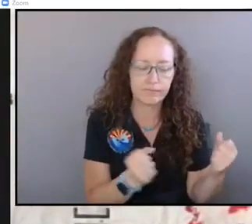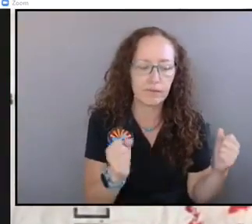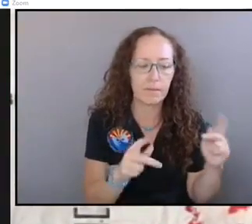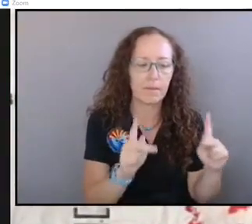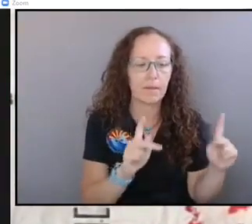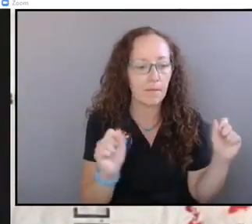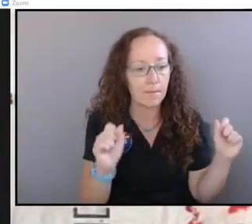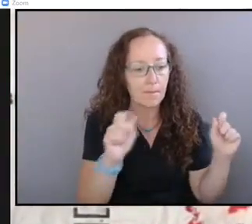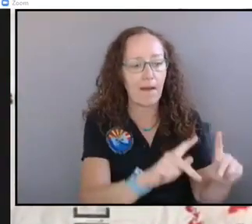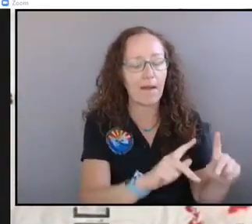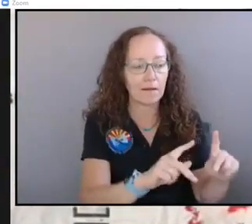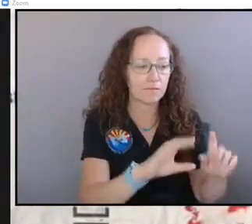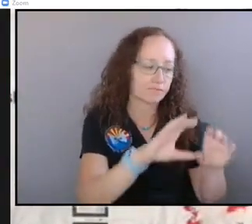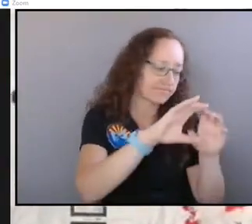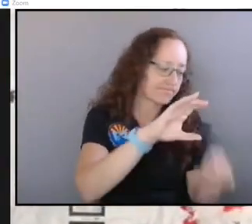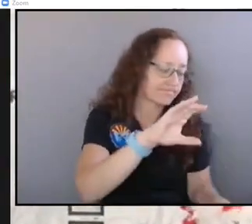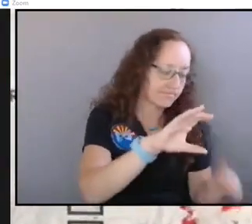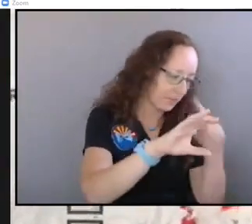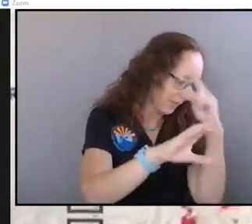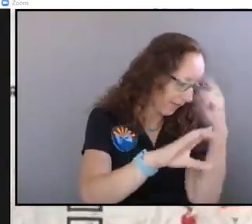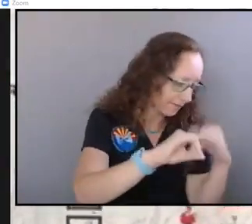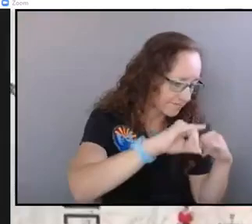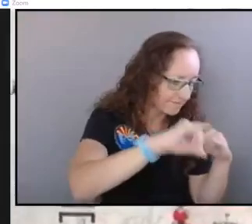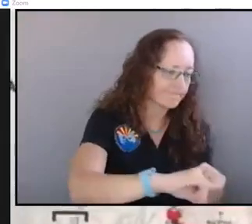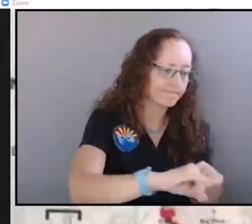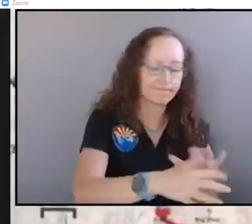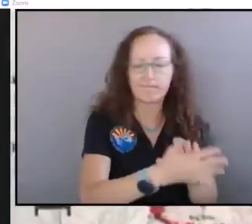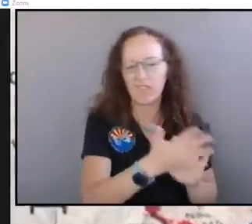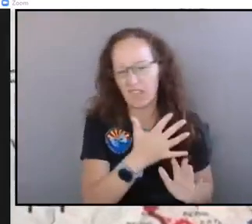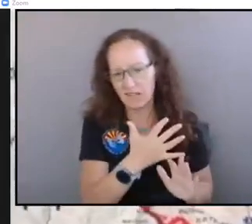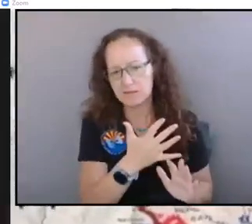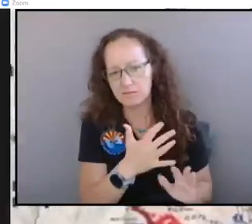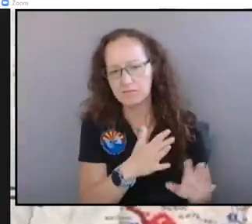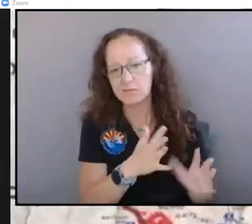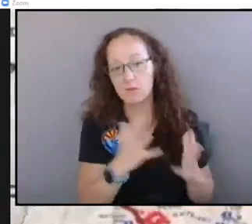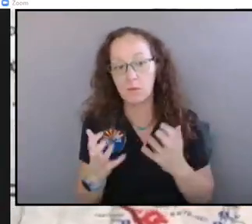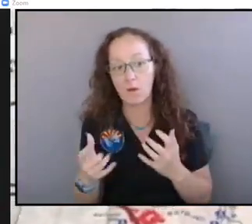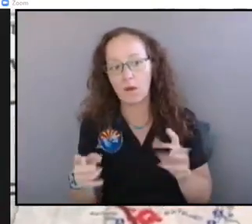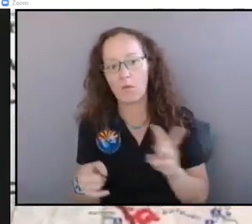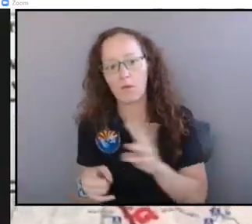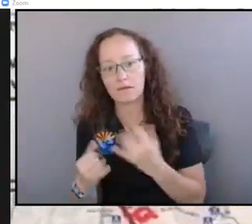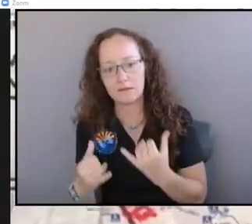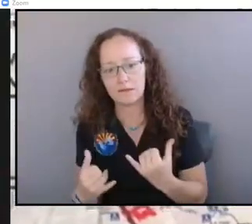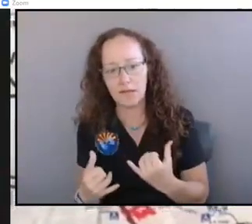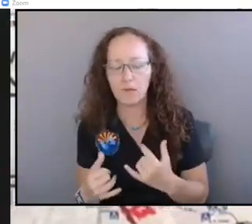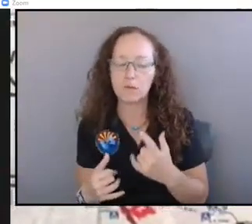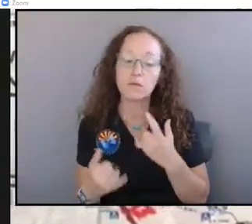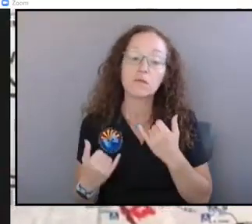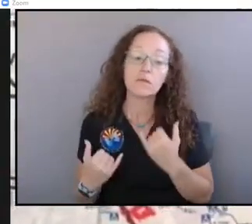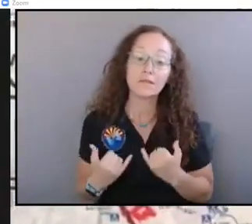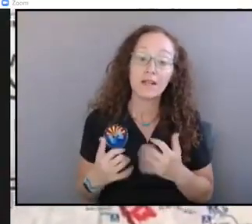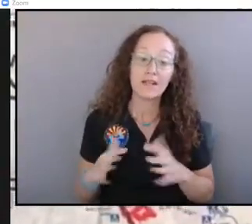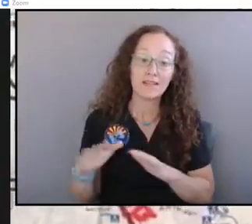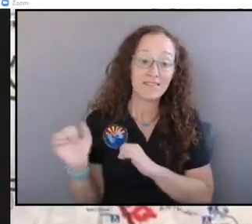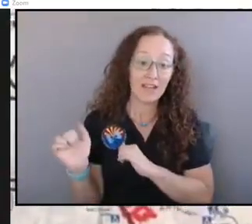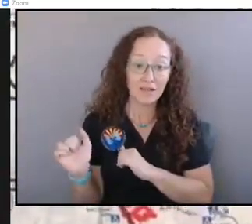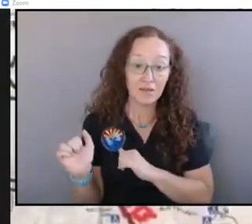that area. So in terms of evacuation, And the places I was just talking